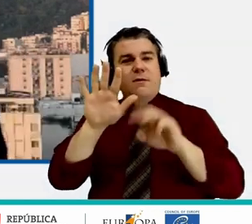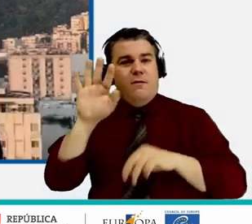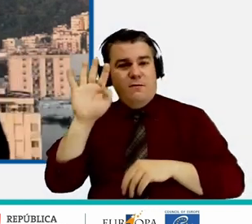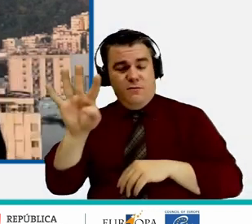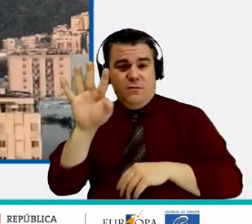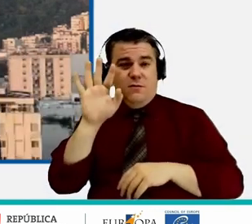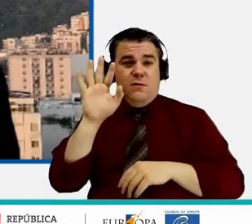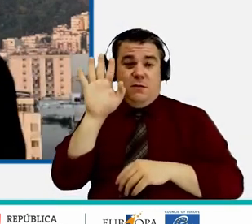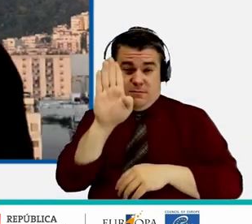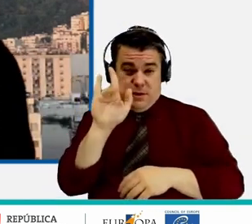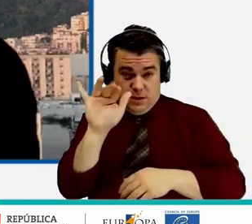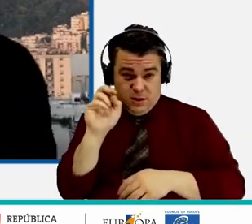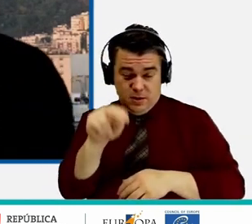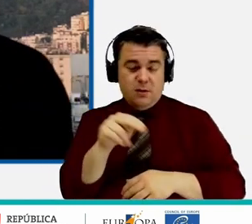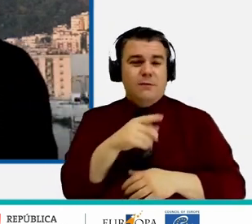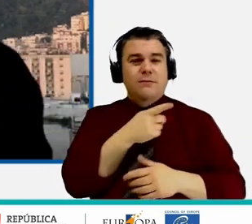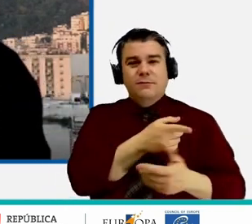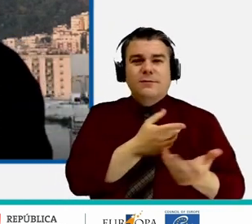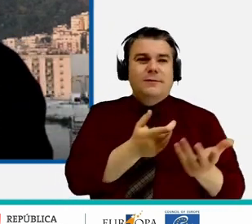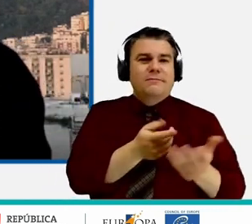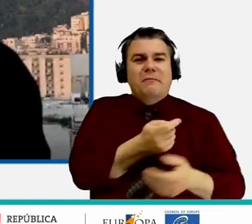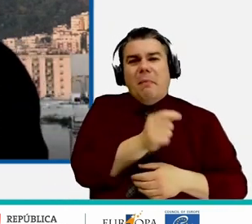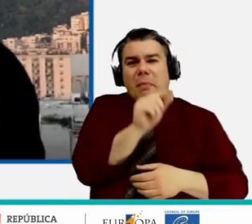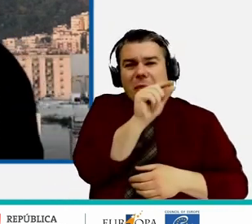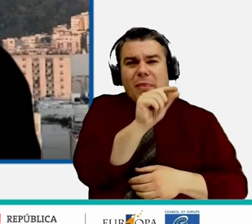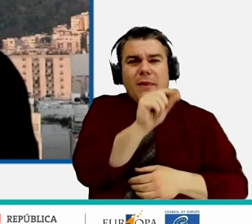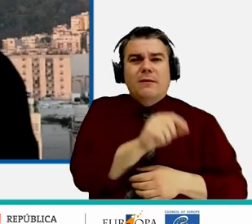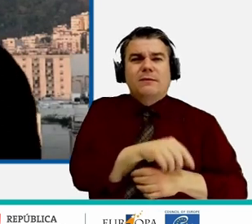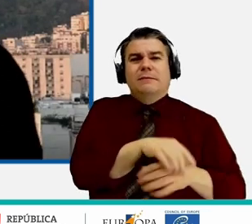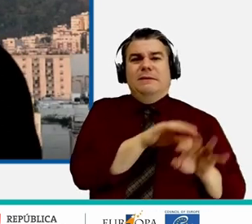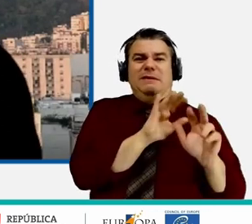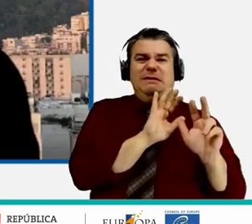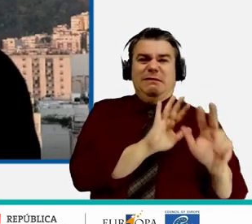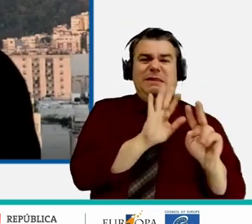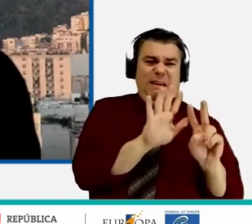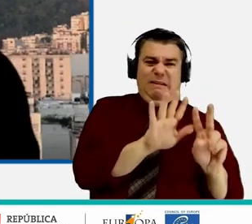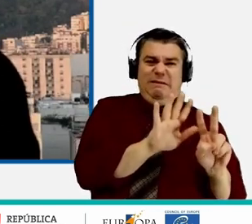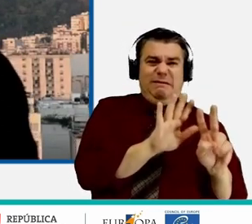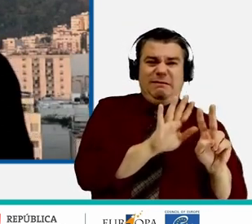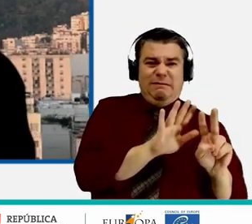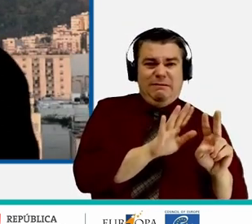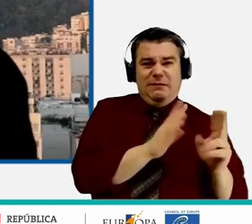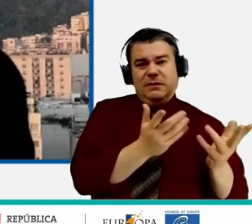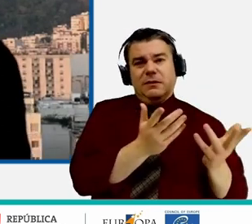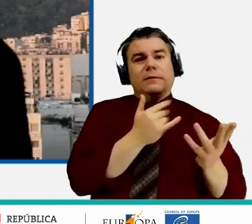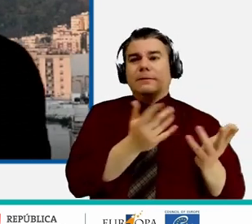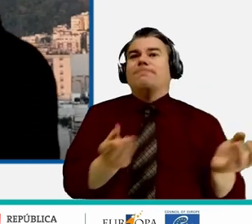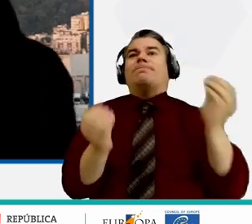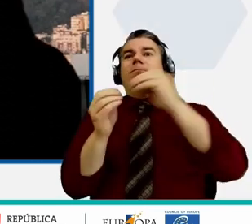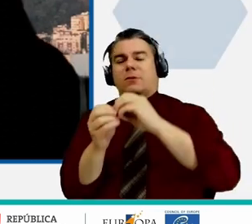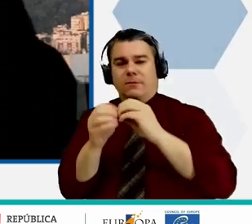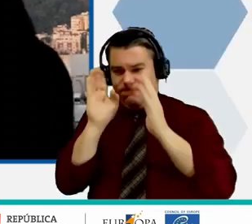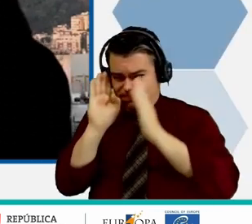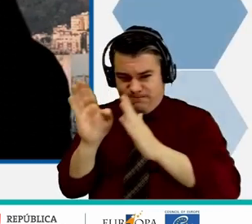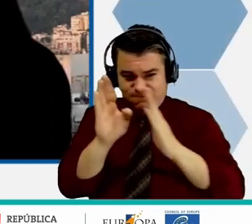cities that we have discussed this a lot during COP, that adaptation, resilience need more investments. And I think